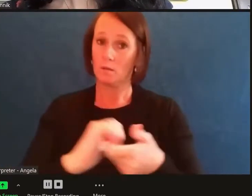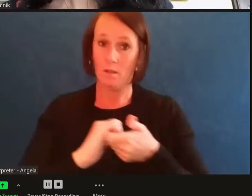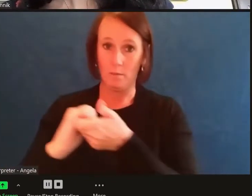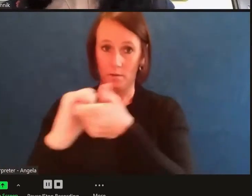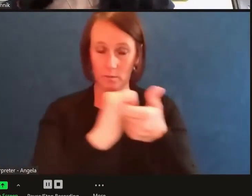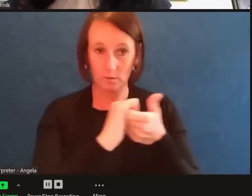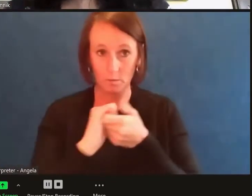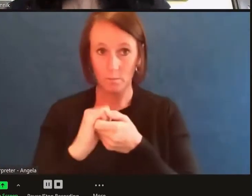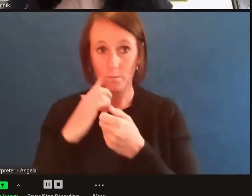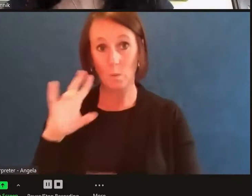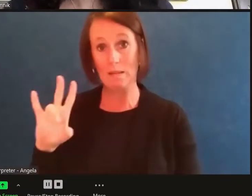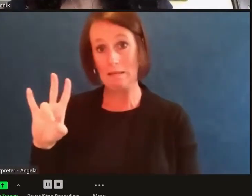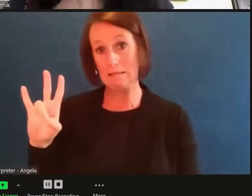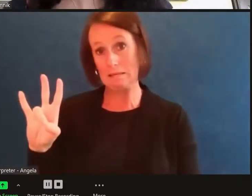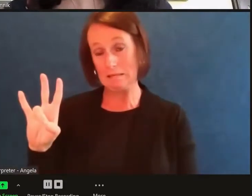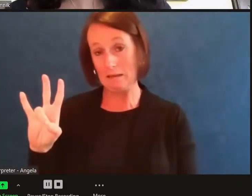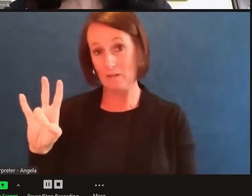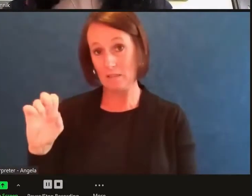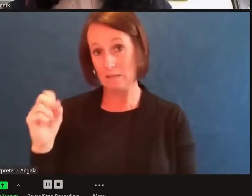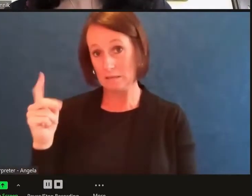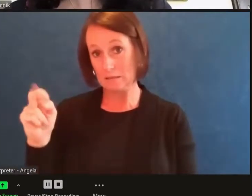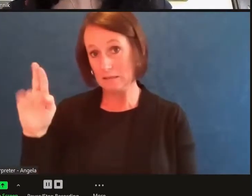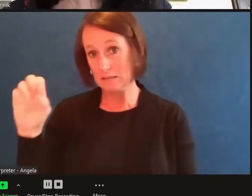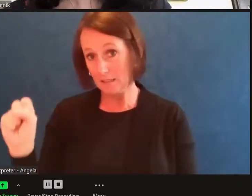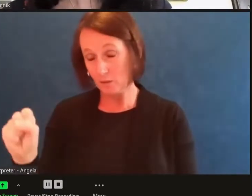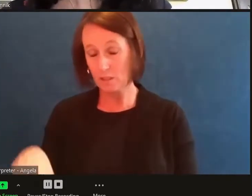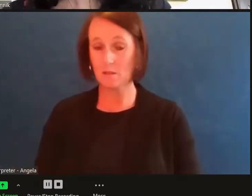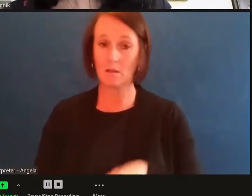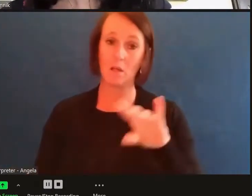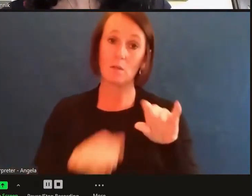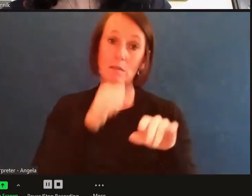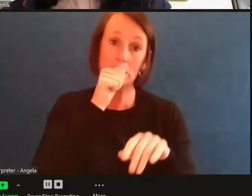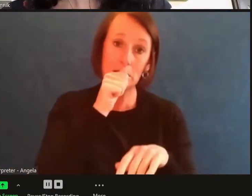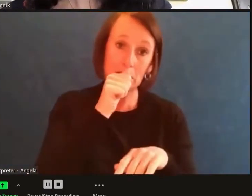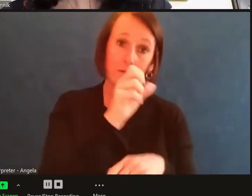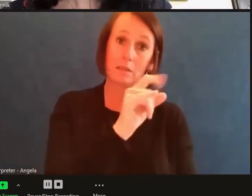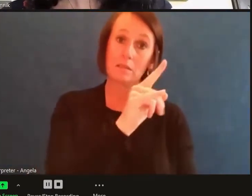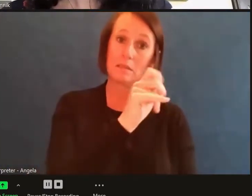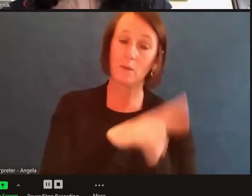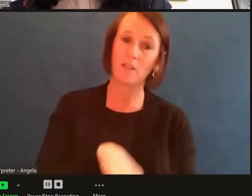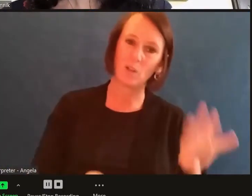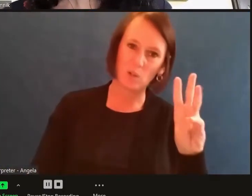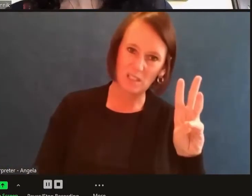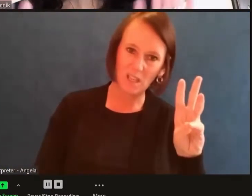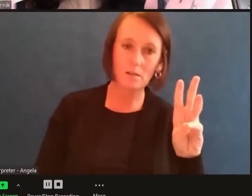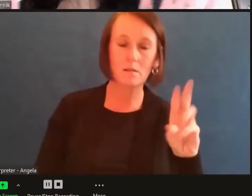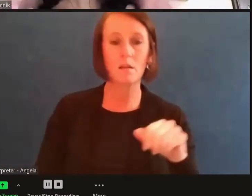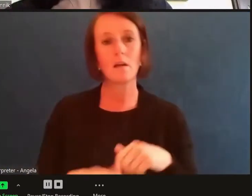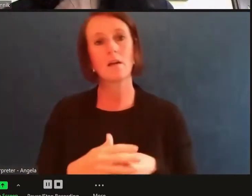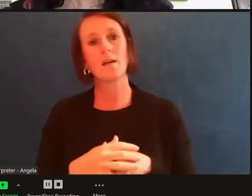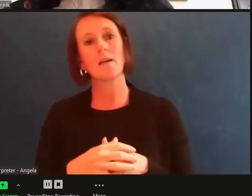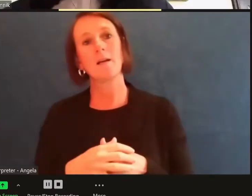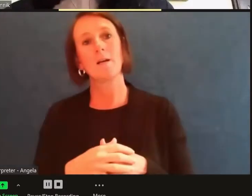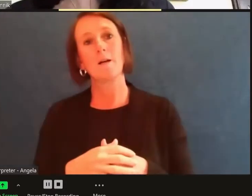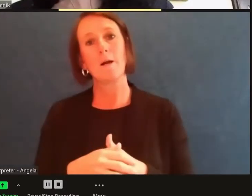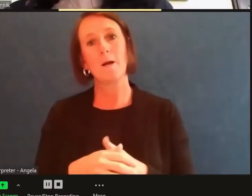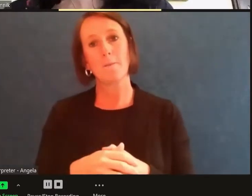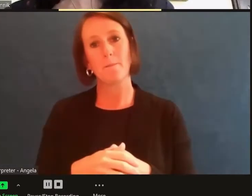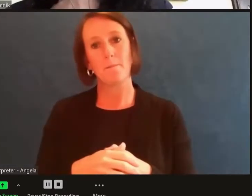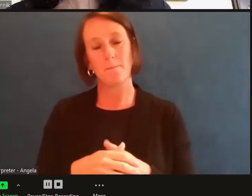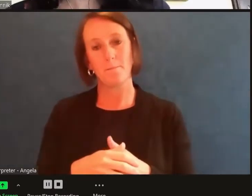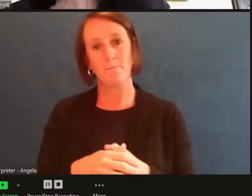with the 6 writers, the Secret series with 6 writers. Nora came over for that because I love working with Nora. But I've